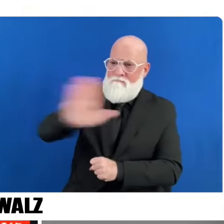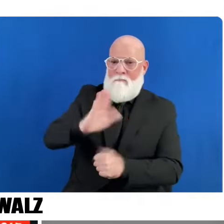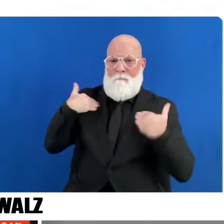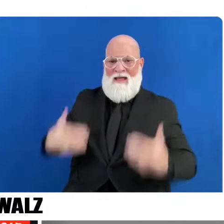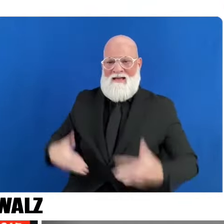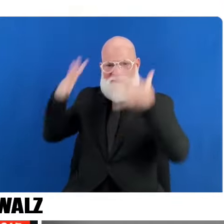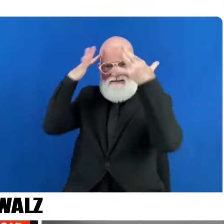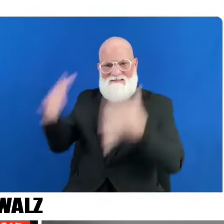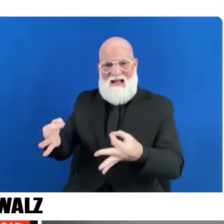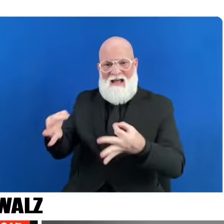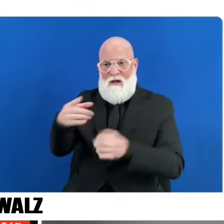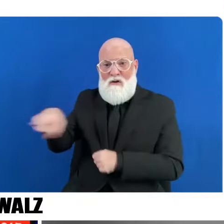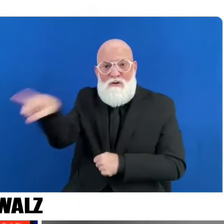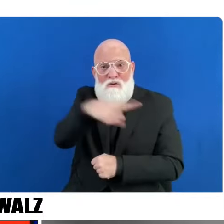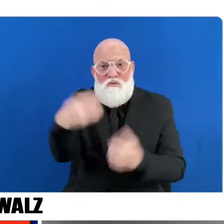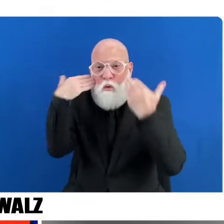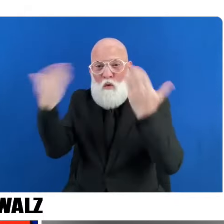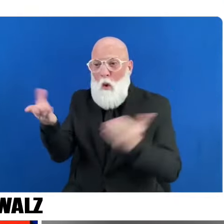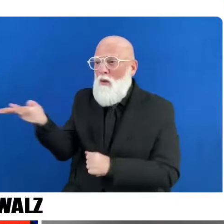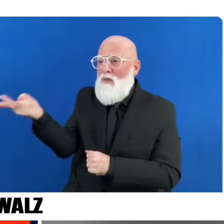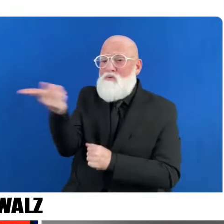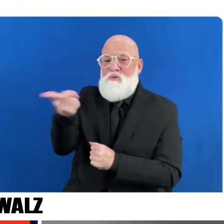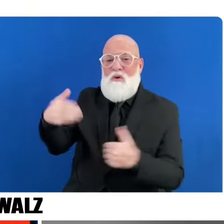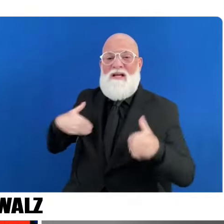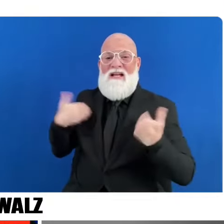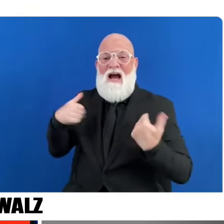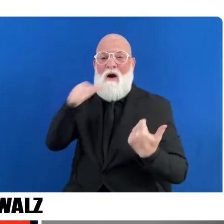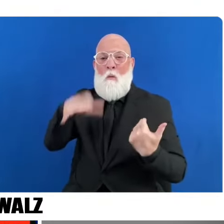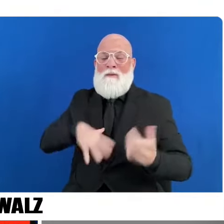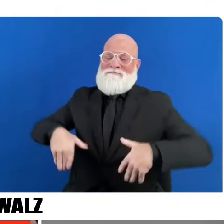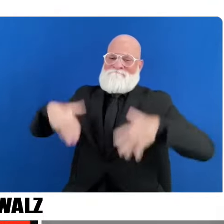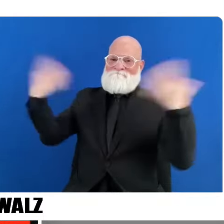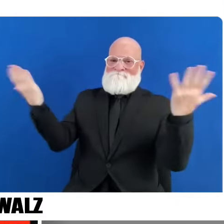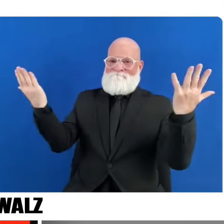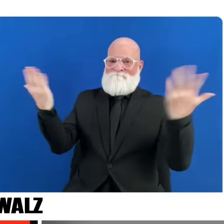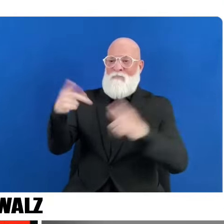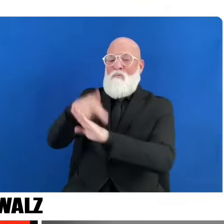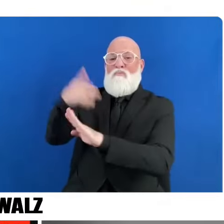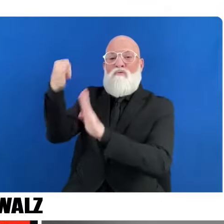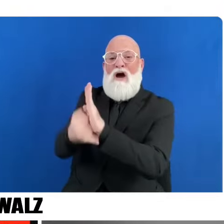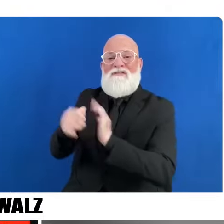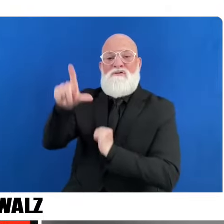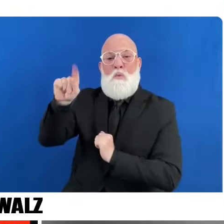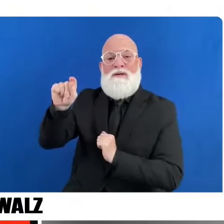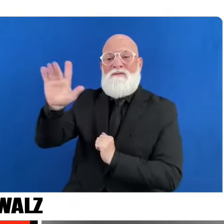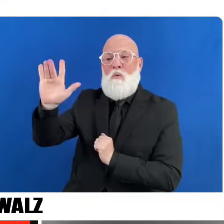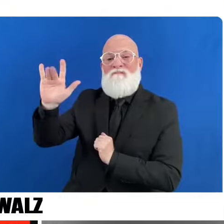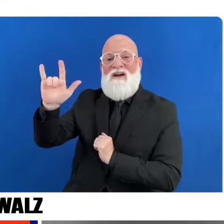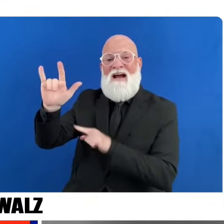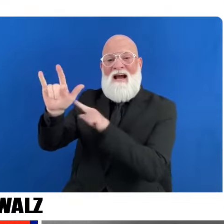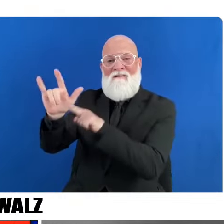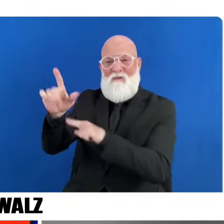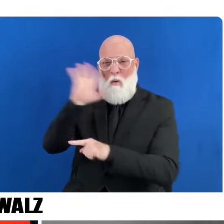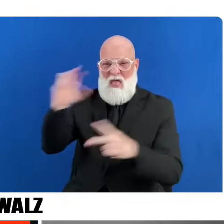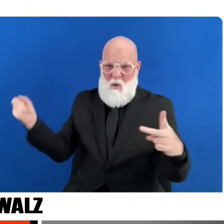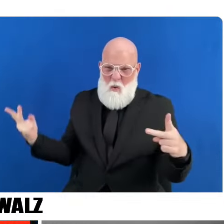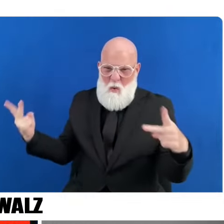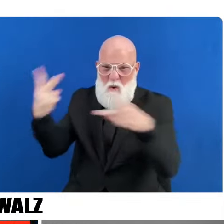Project 2025 is going to have a registry of pregnancies. It's going to make it more difficult, if not impossible, to